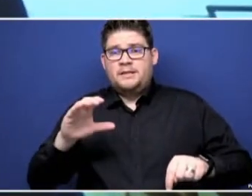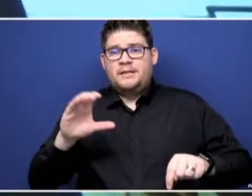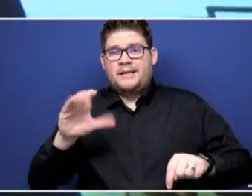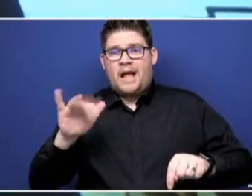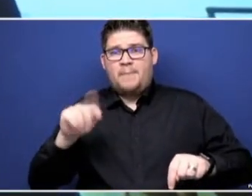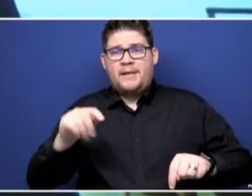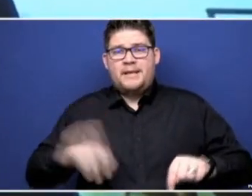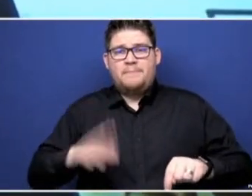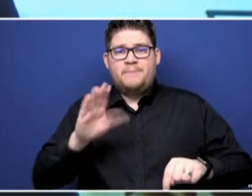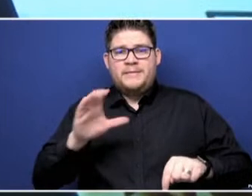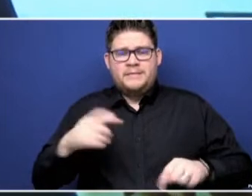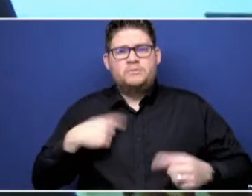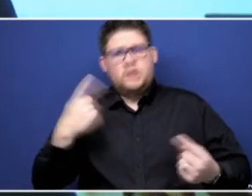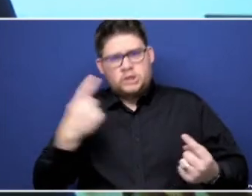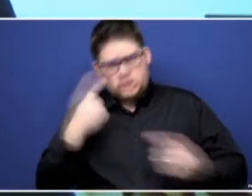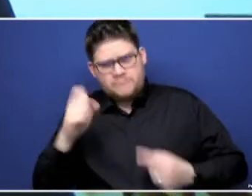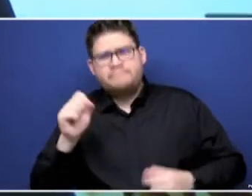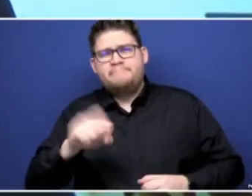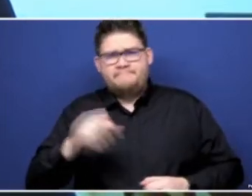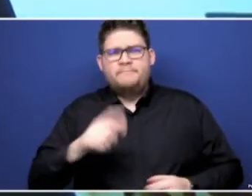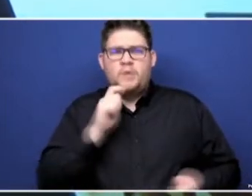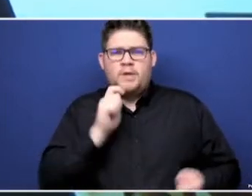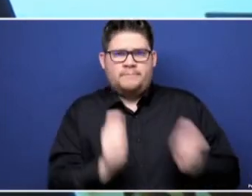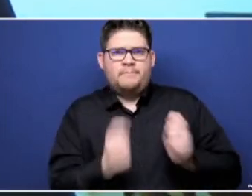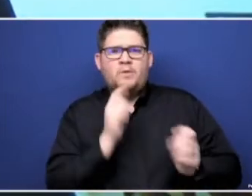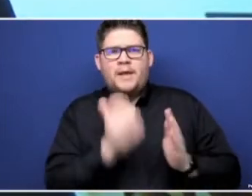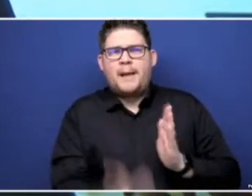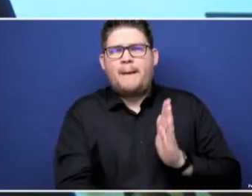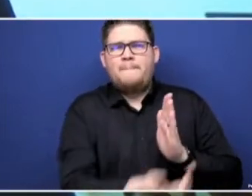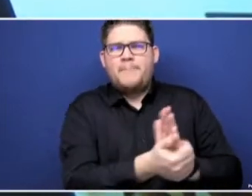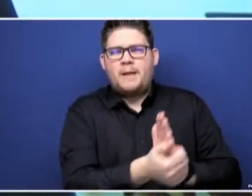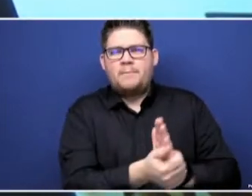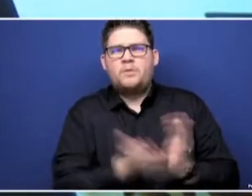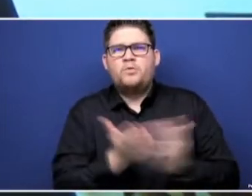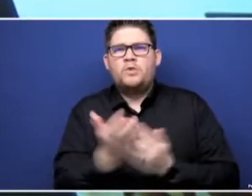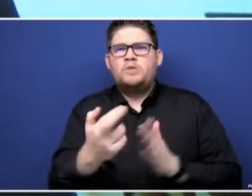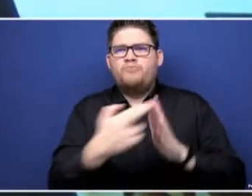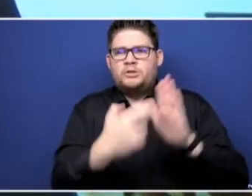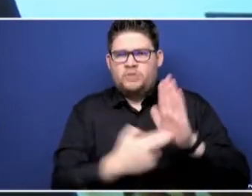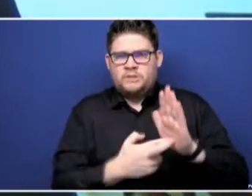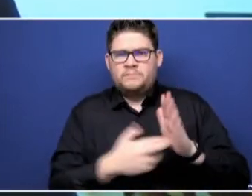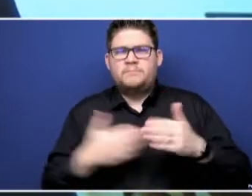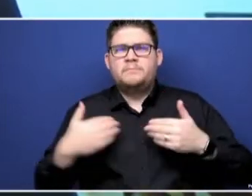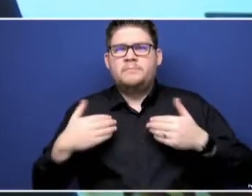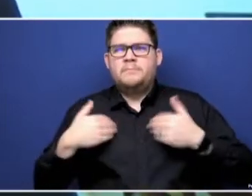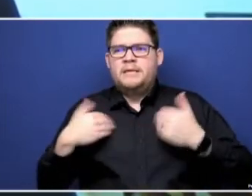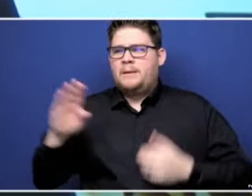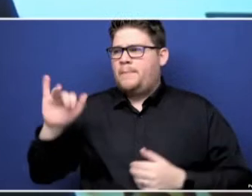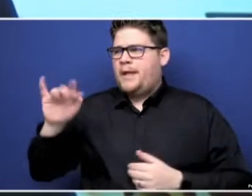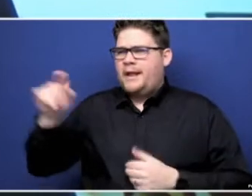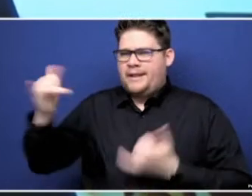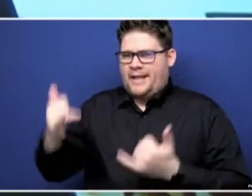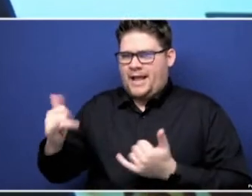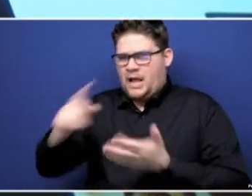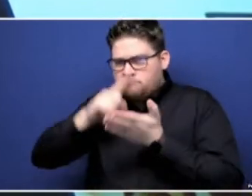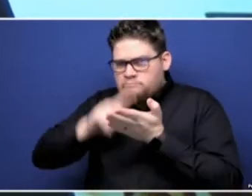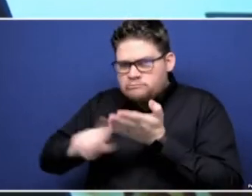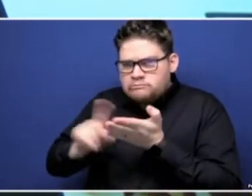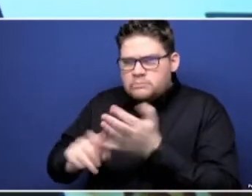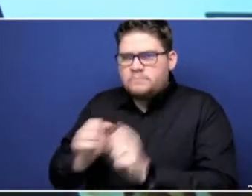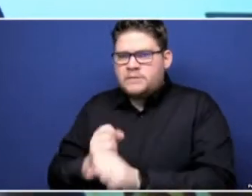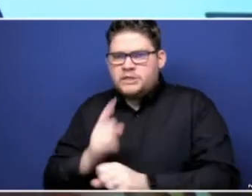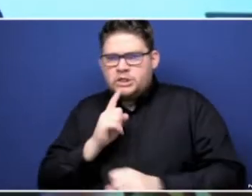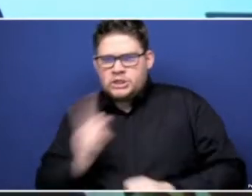Well, I think, as you know, the federal government has done a huge amount of work, as the Premier indicated, to procure